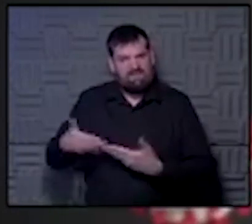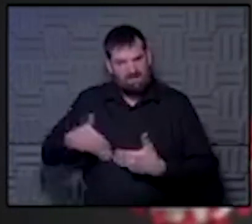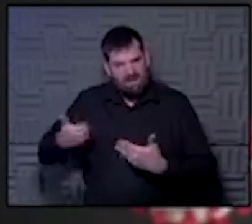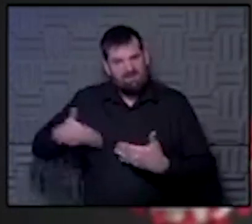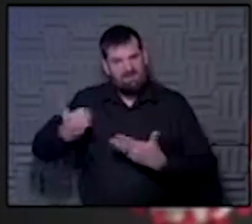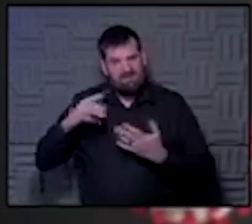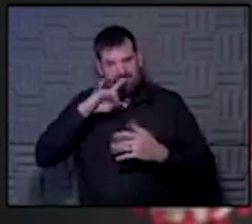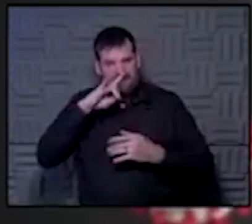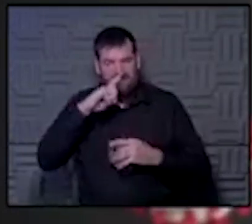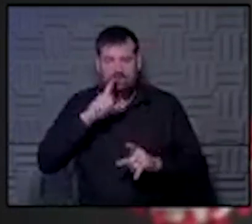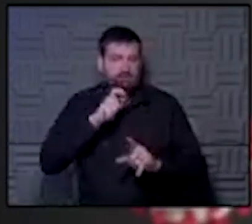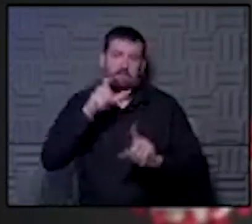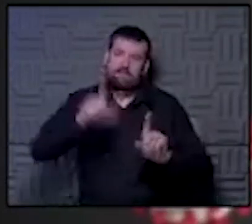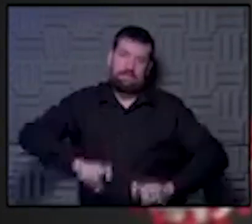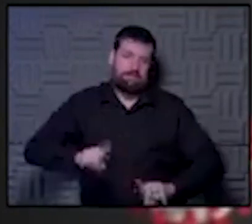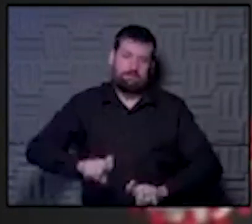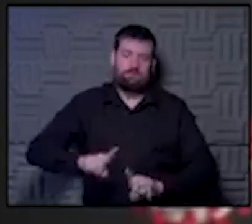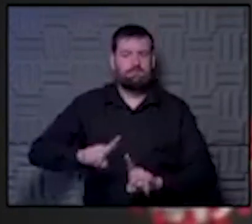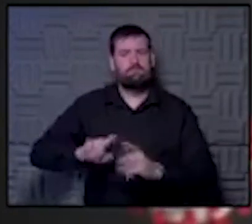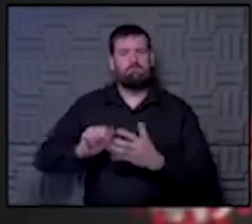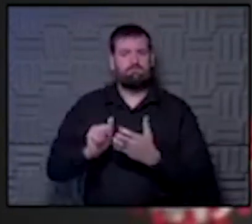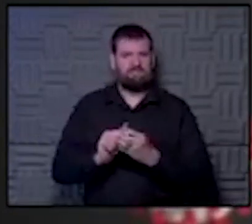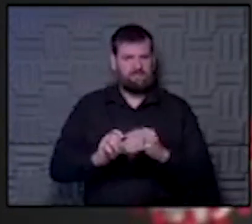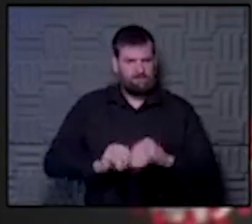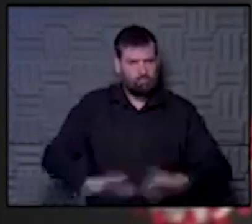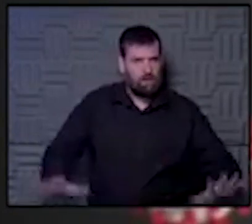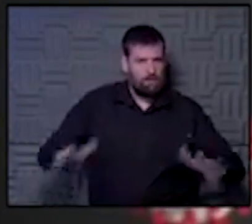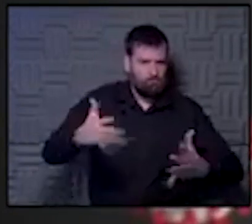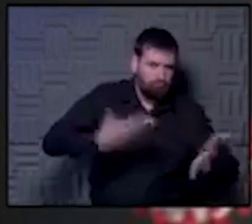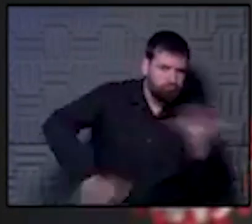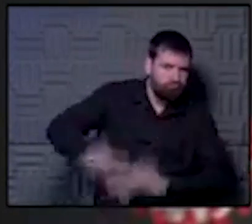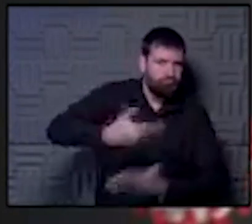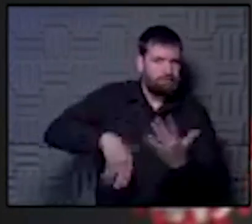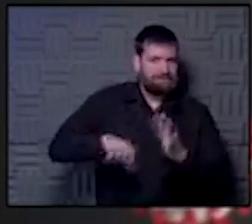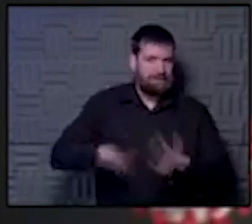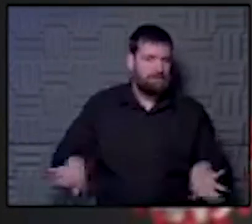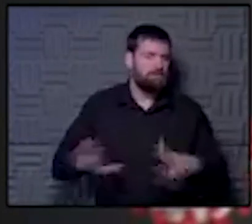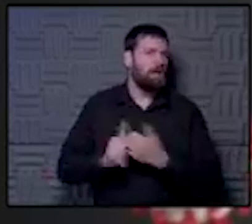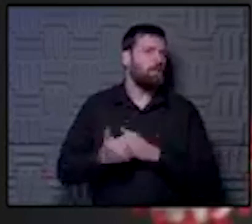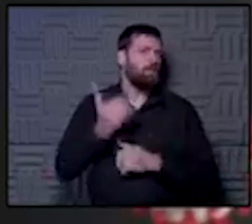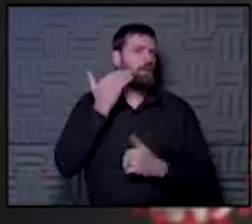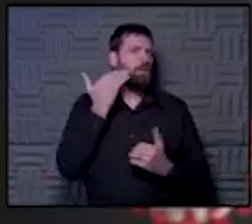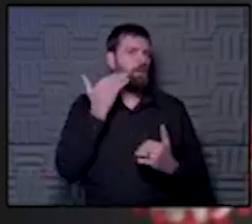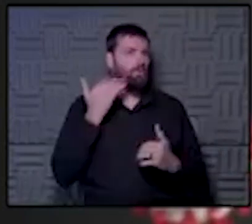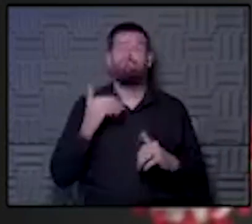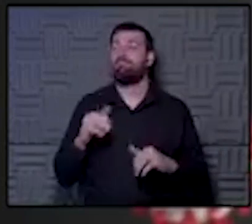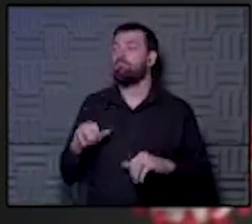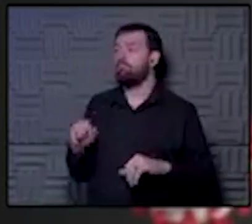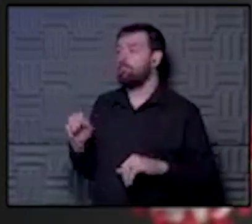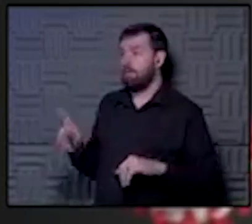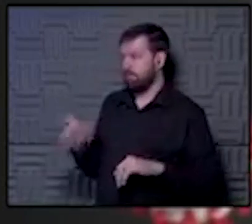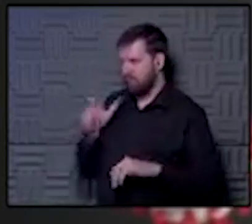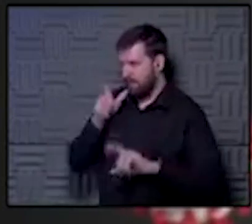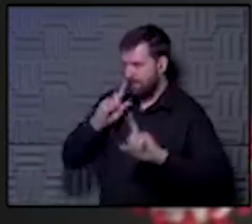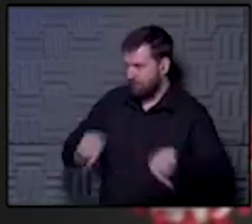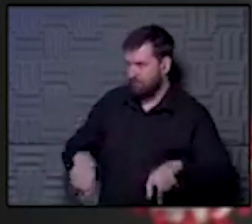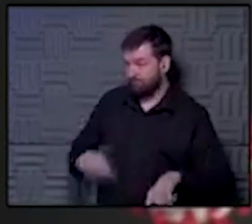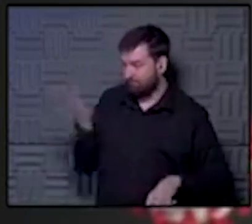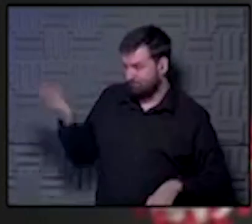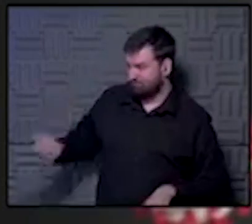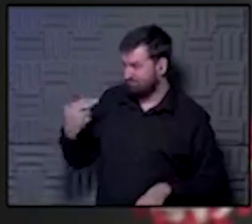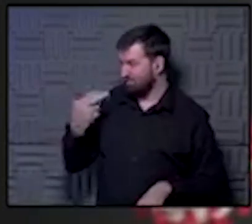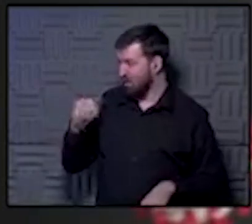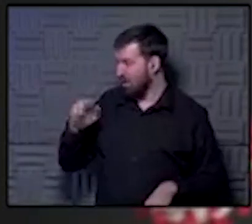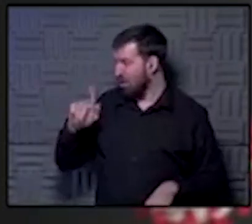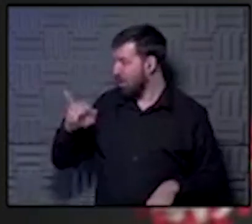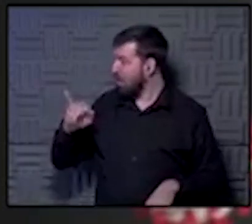children. So how are we able to know the actual spread among kids? Yeah, okay, so I'm not going to answer this, and this is you, Hawkeye.